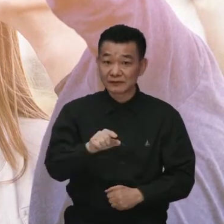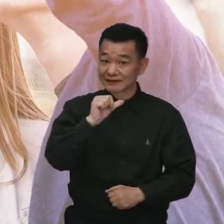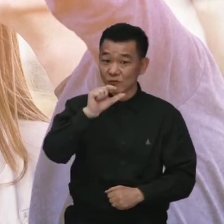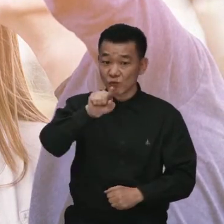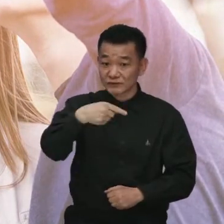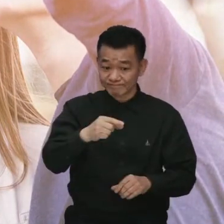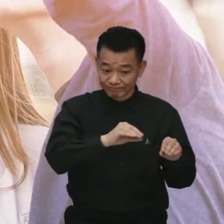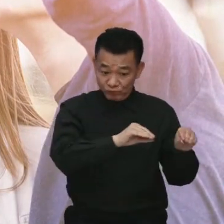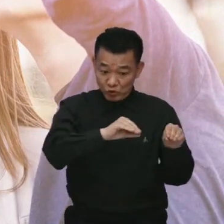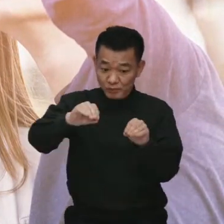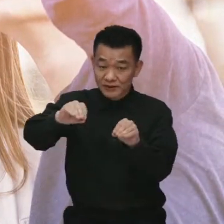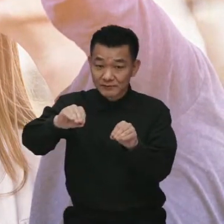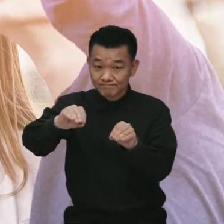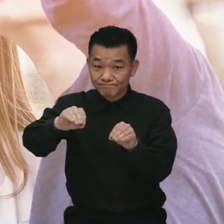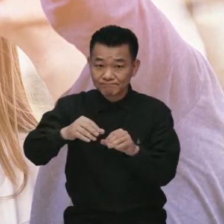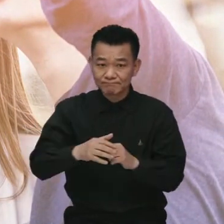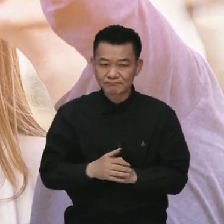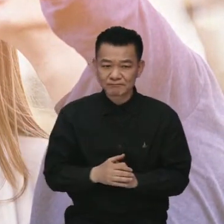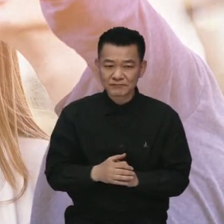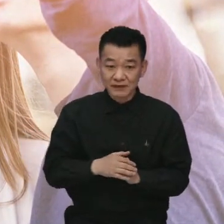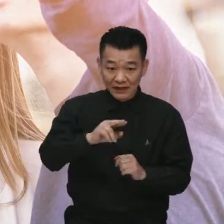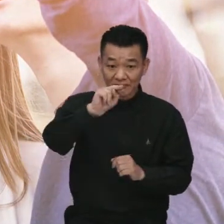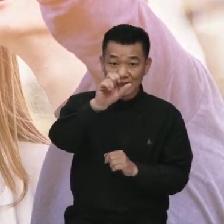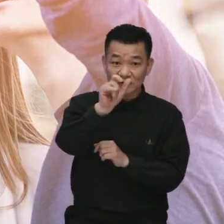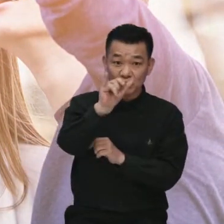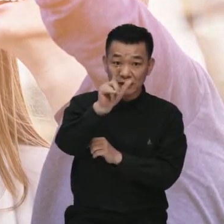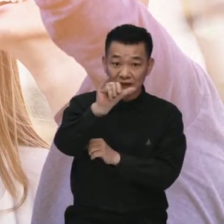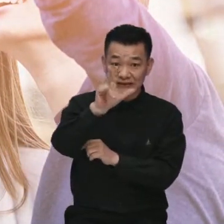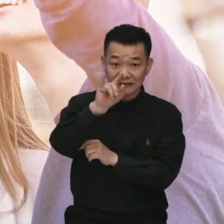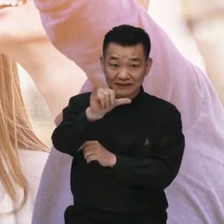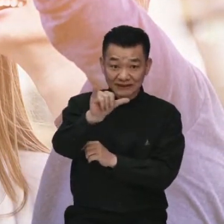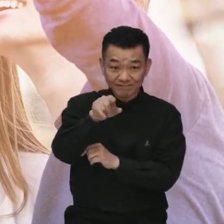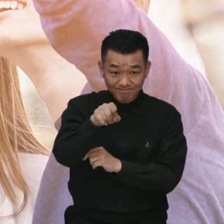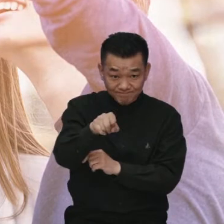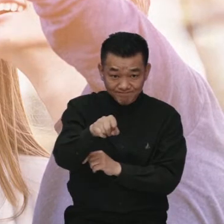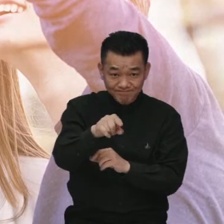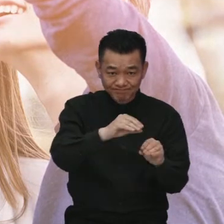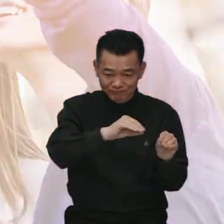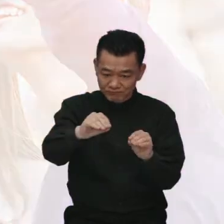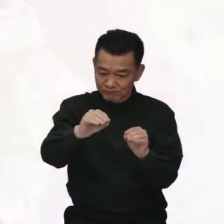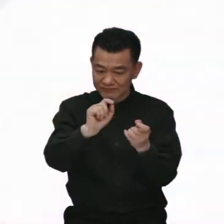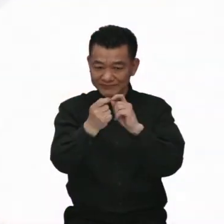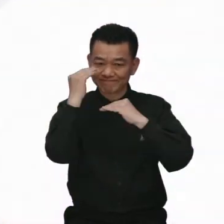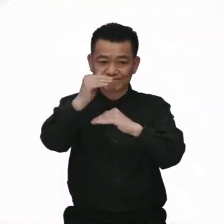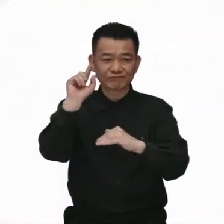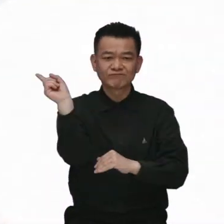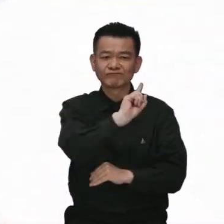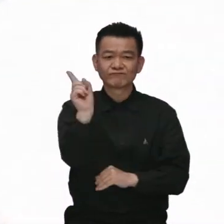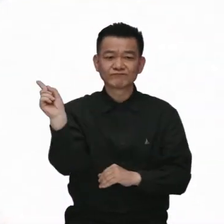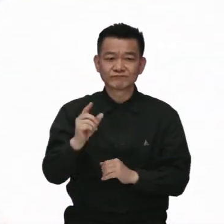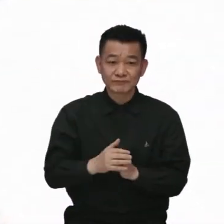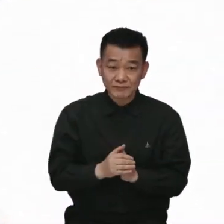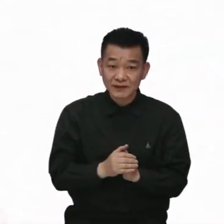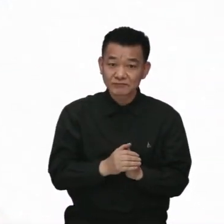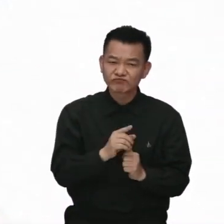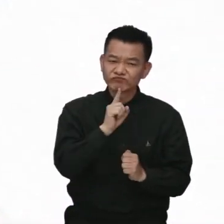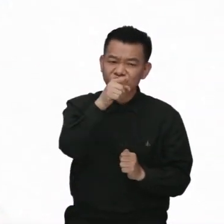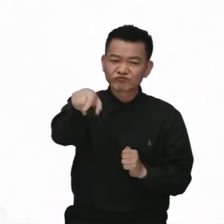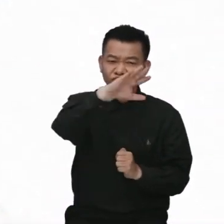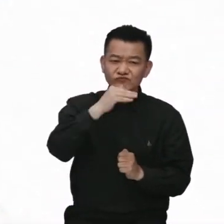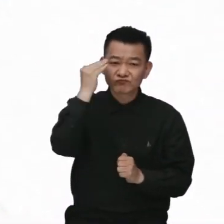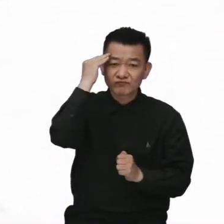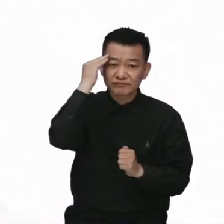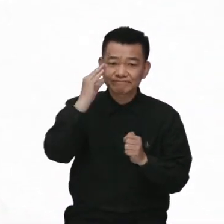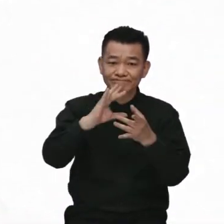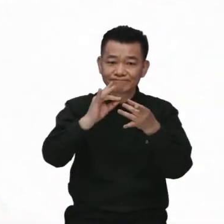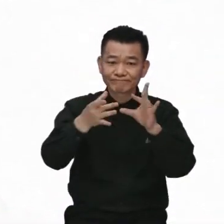Additionally, there should be no restrictions on changing residence or nationality. Isn't it too obvious? But